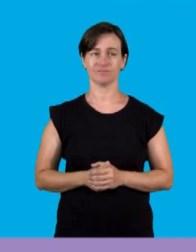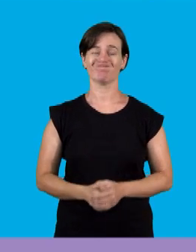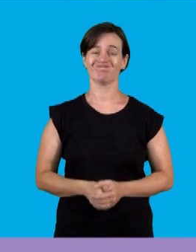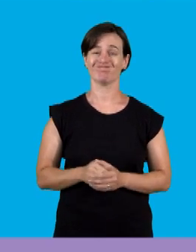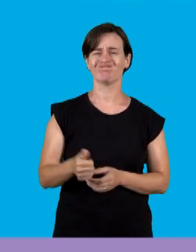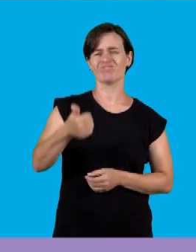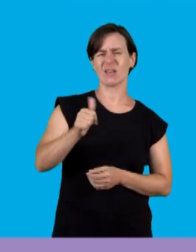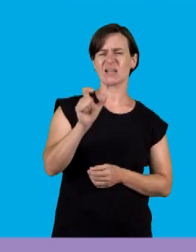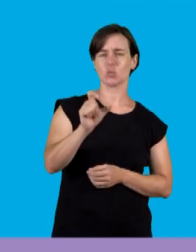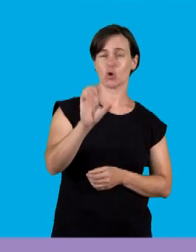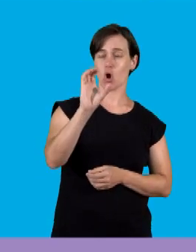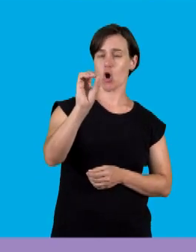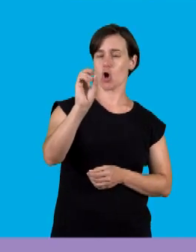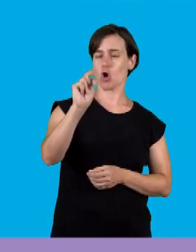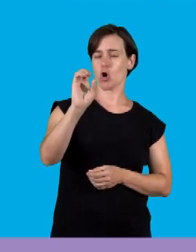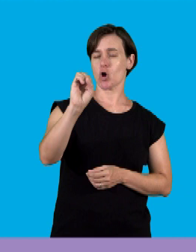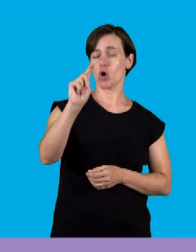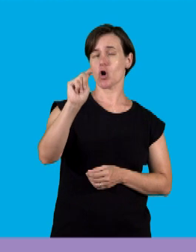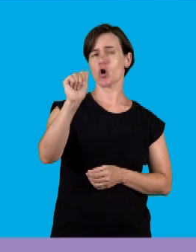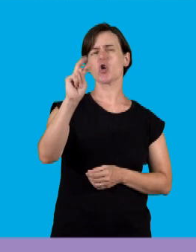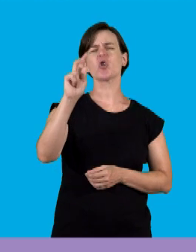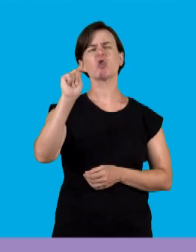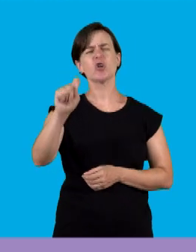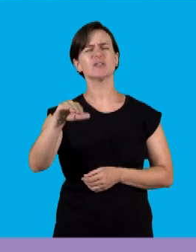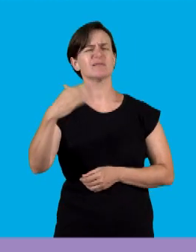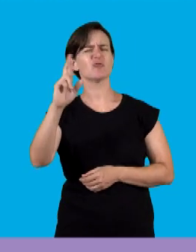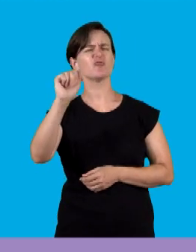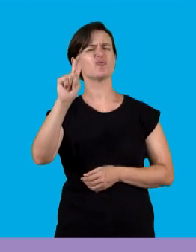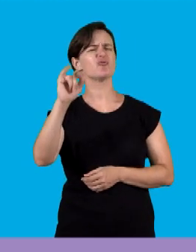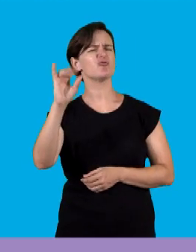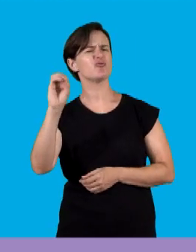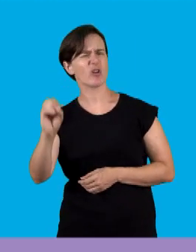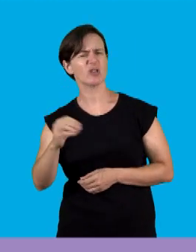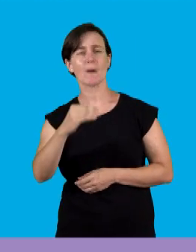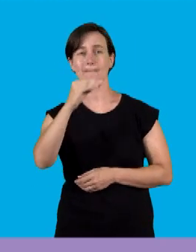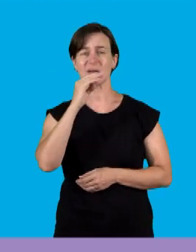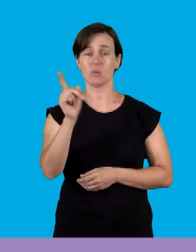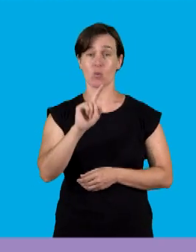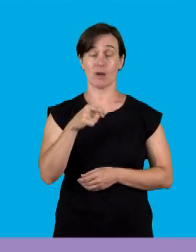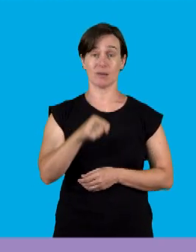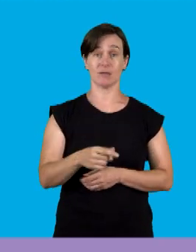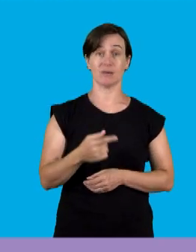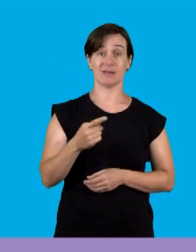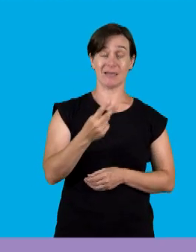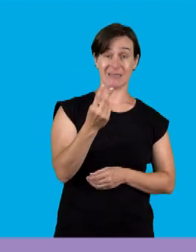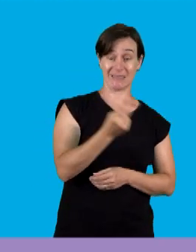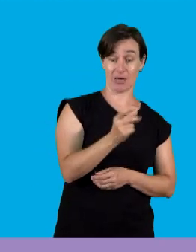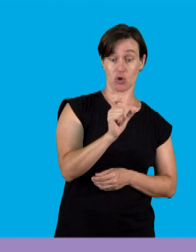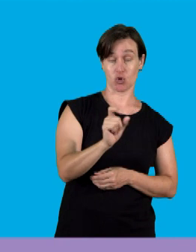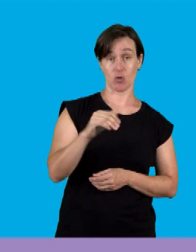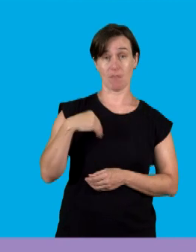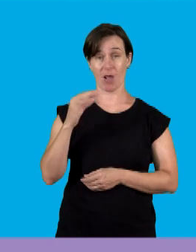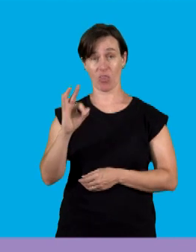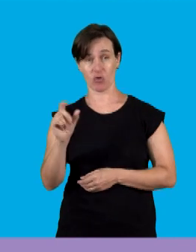Then we have a constant ratio, which is represented by an R, and that is a value obtained by dividing the second term by the first